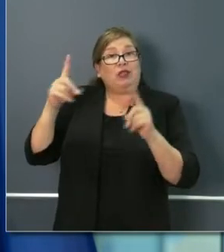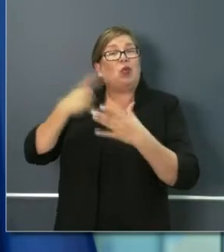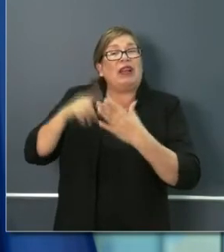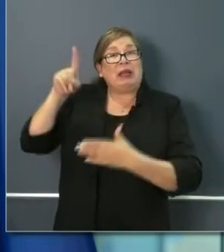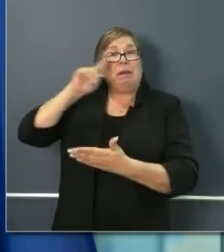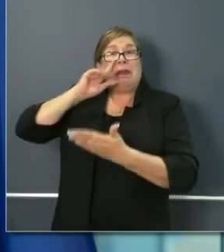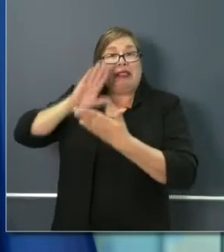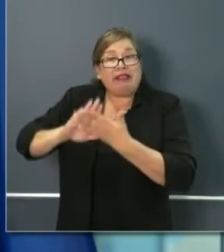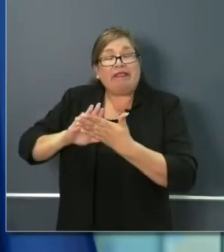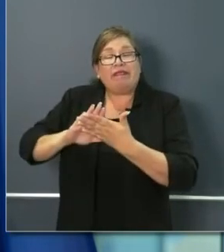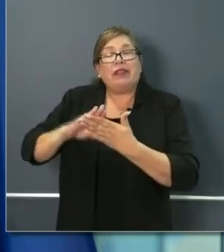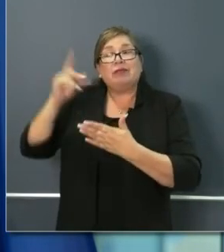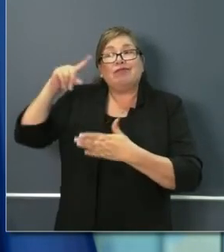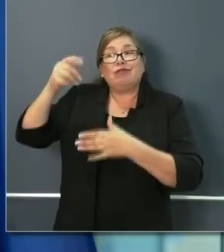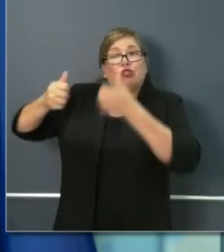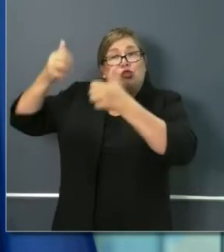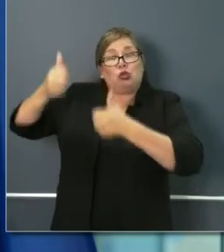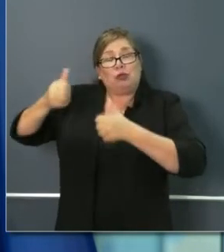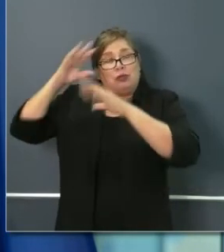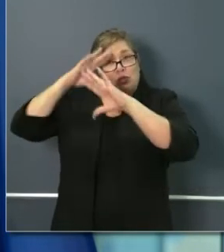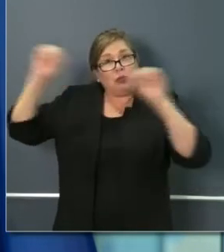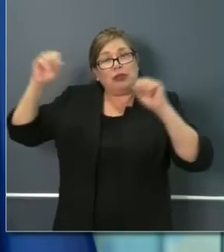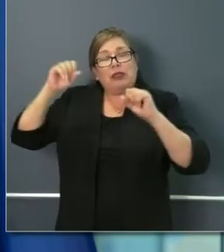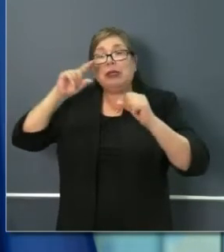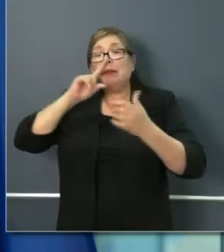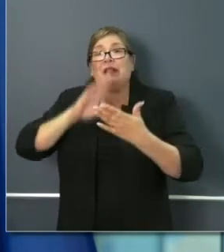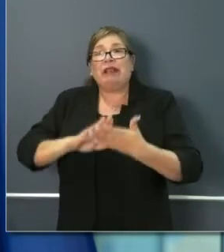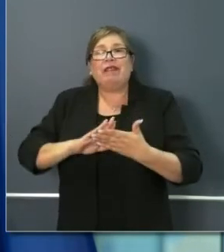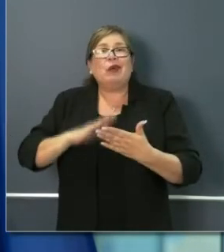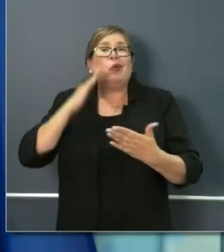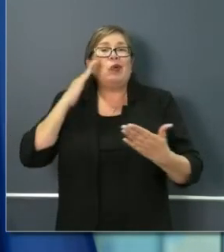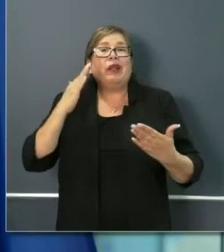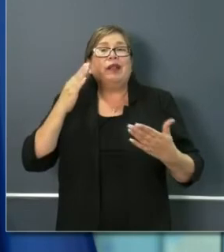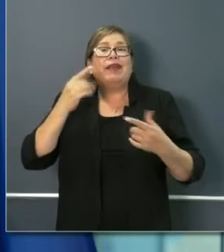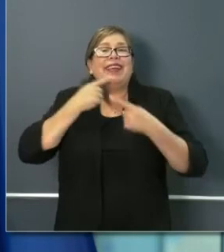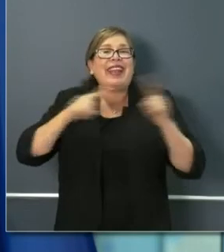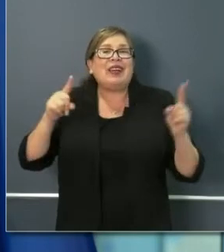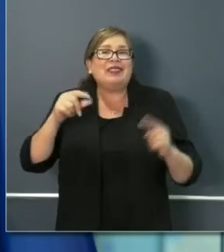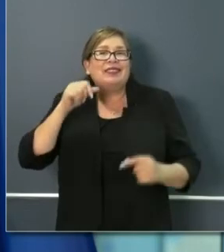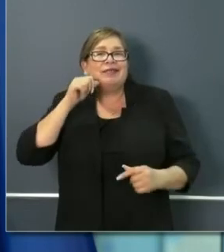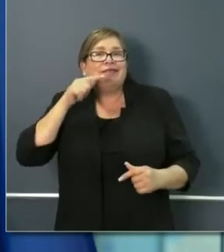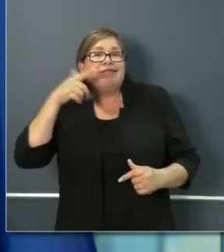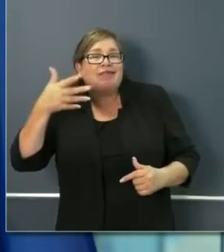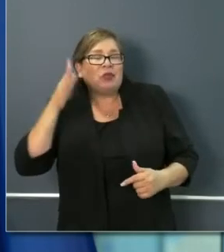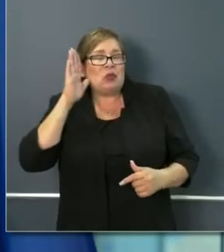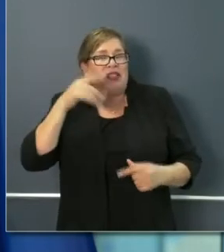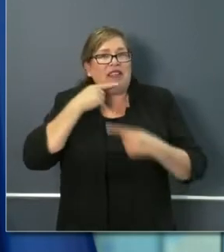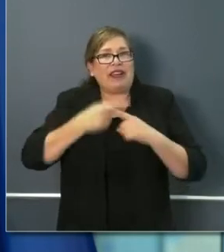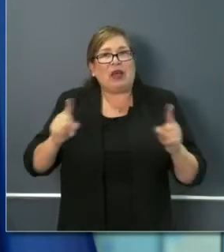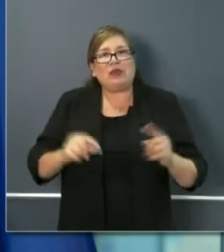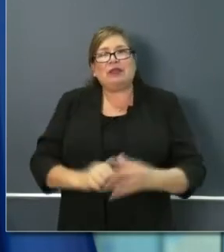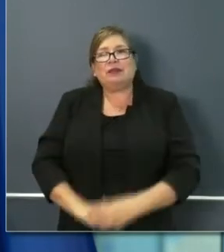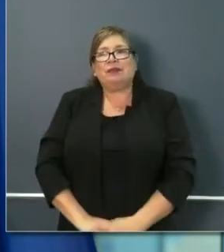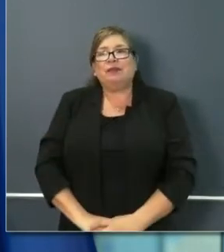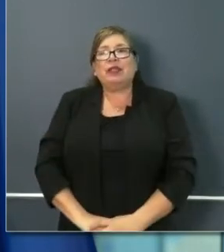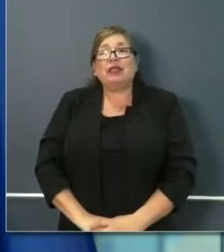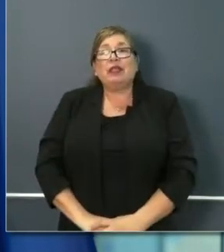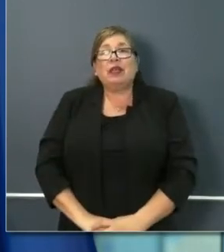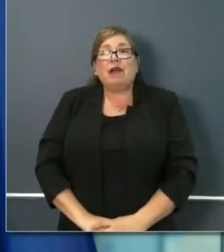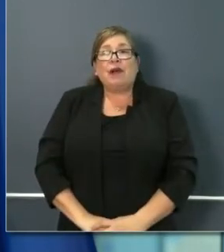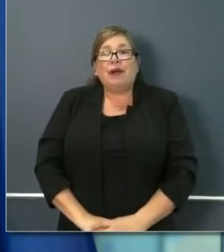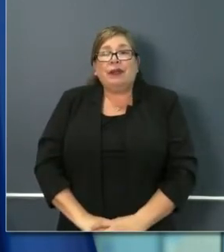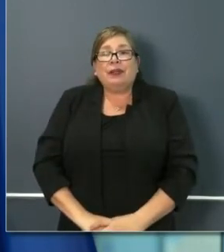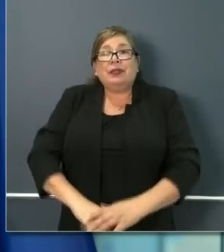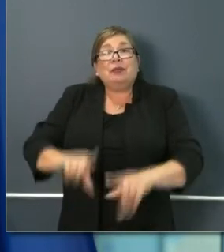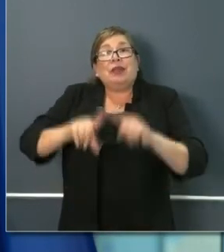the superintendents believe, and expect that announcement in the next day or two. Let me thank everybody for, once again,